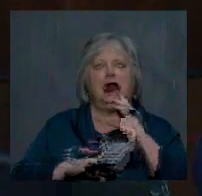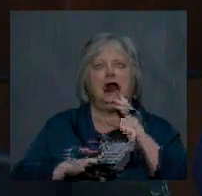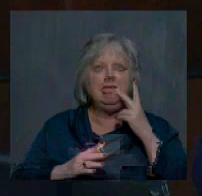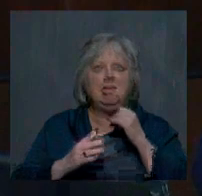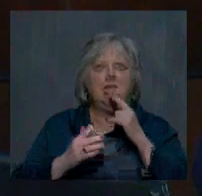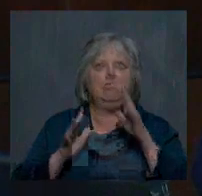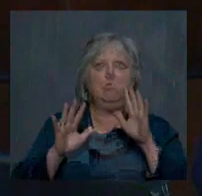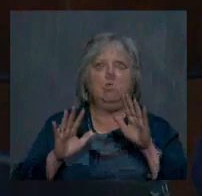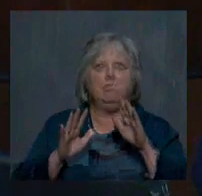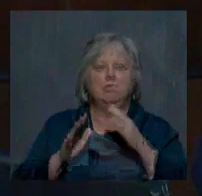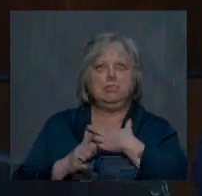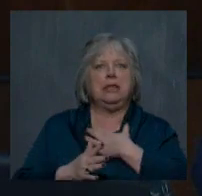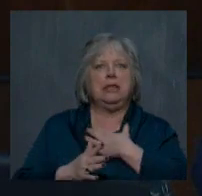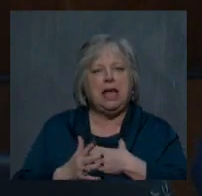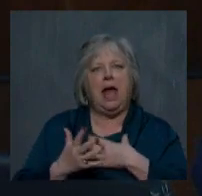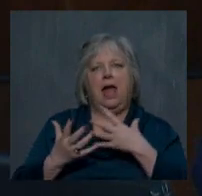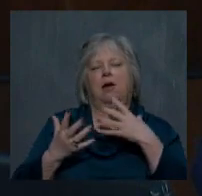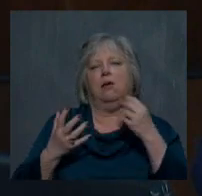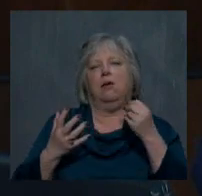desire and